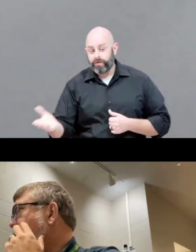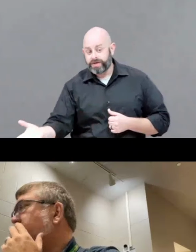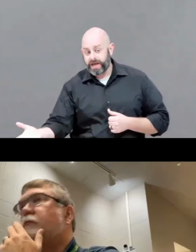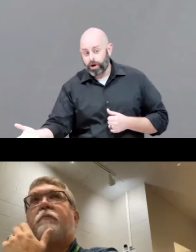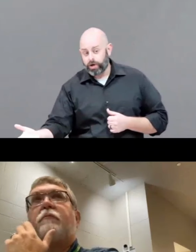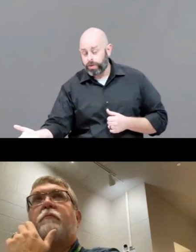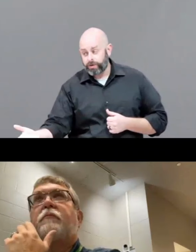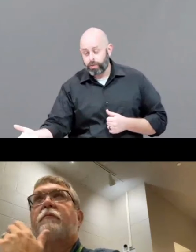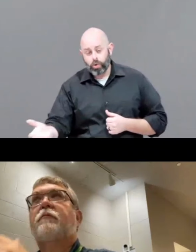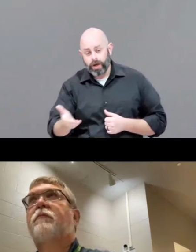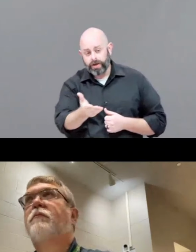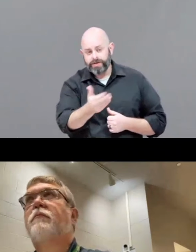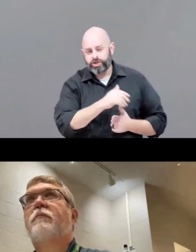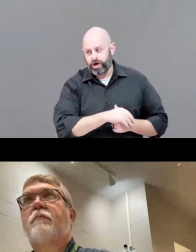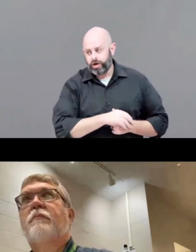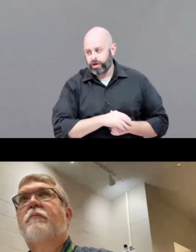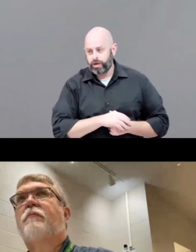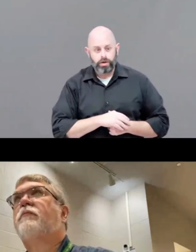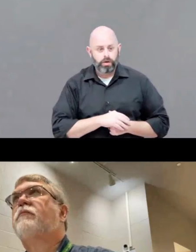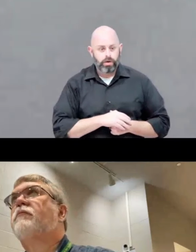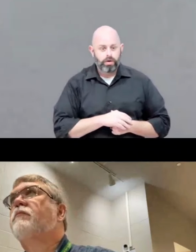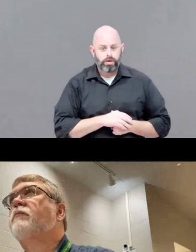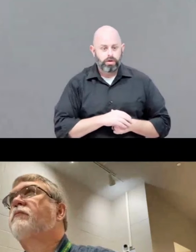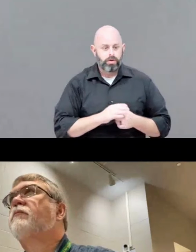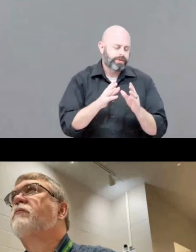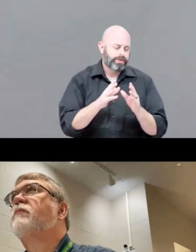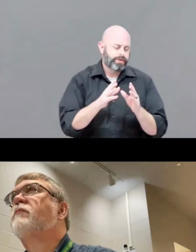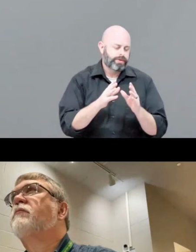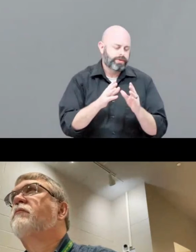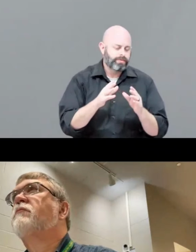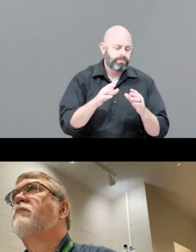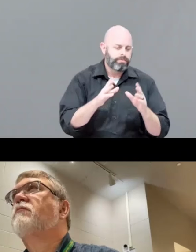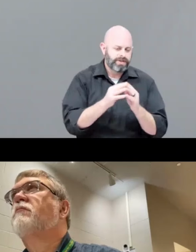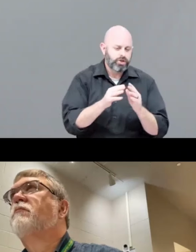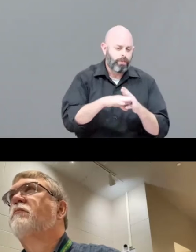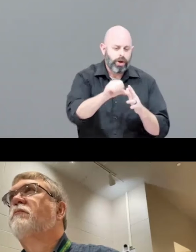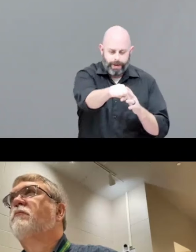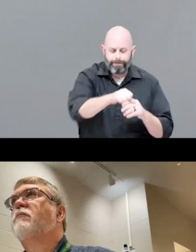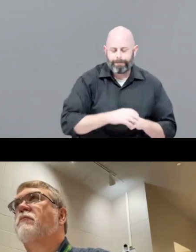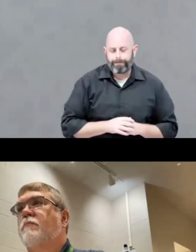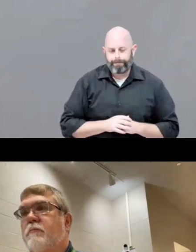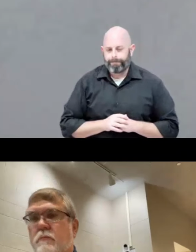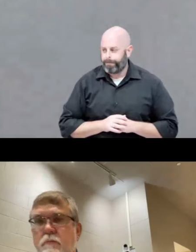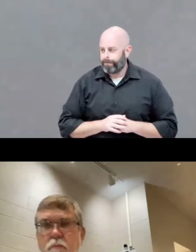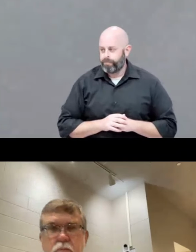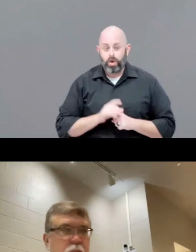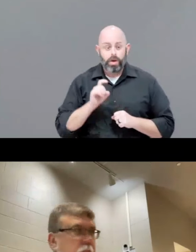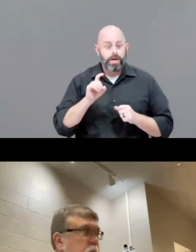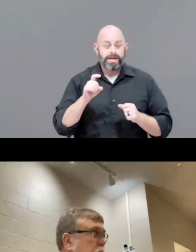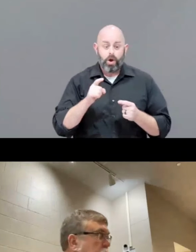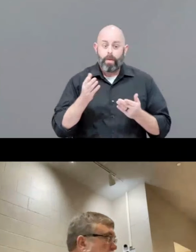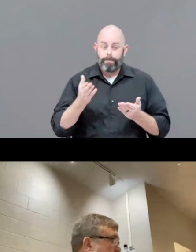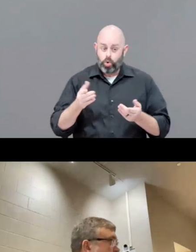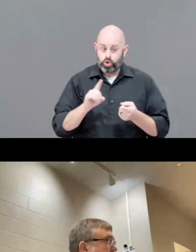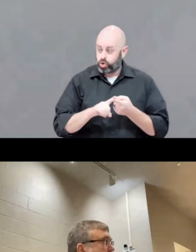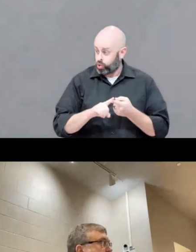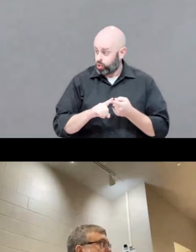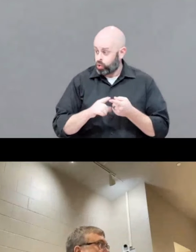that. Do you mind if I take a break to go to the bathroom real quick? What, Just we're share. taking a closed session break, yes. Yes. We need a motion to go into closed